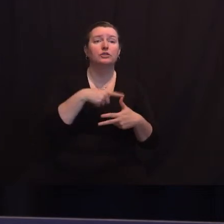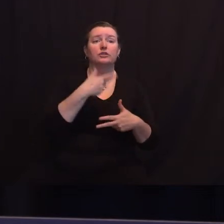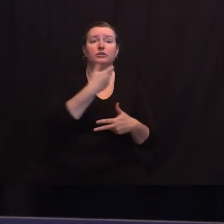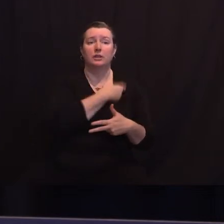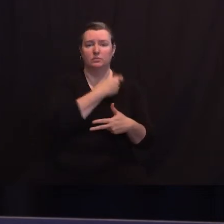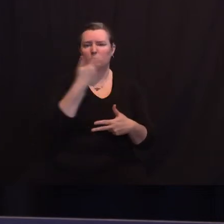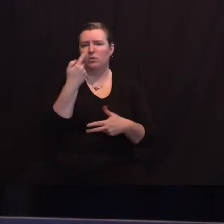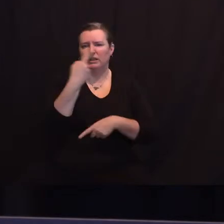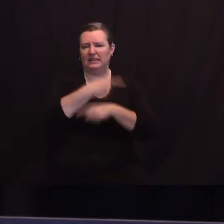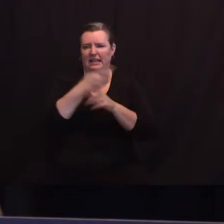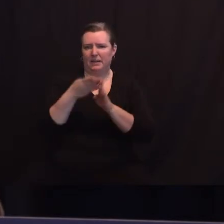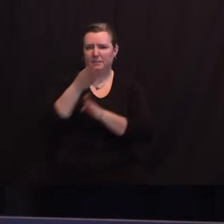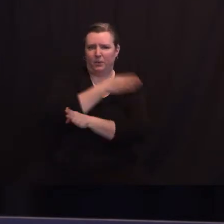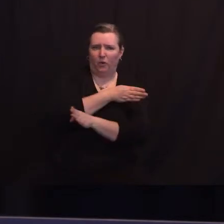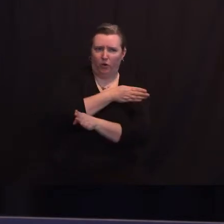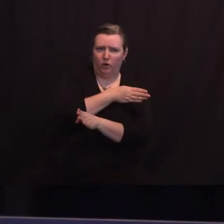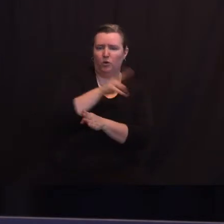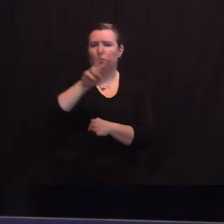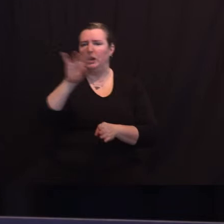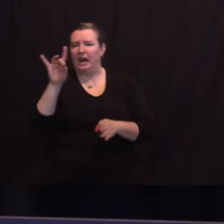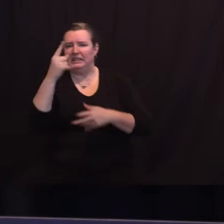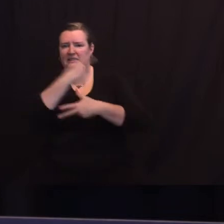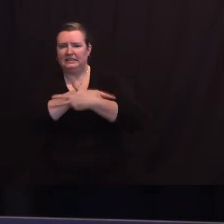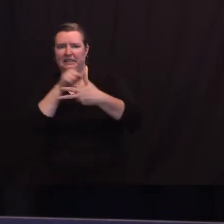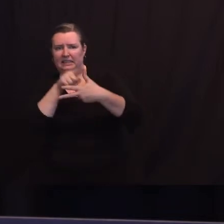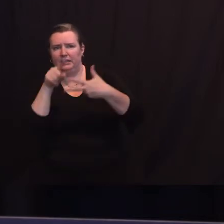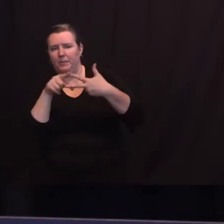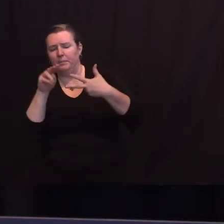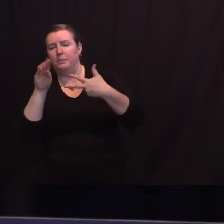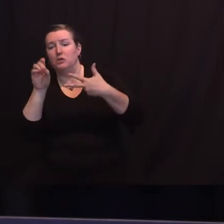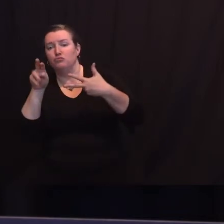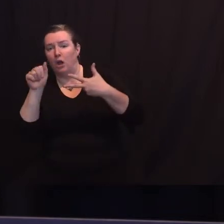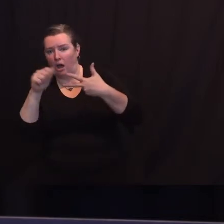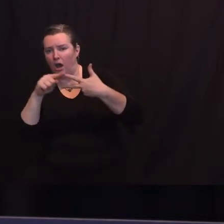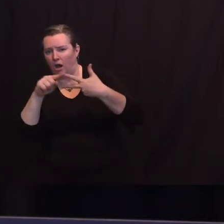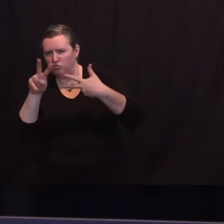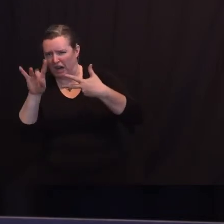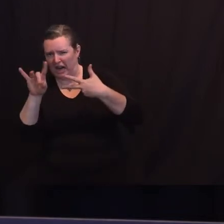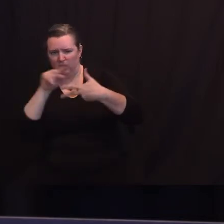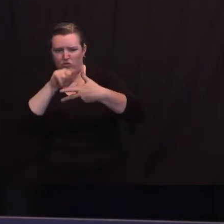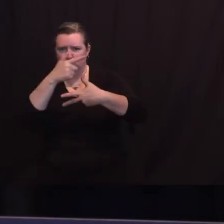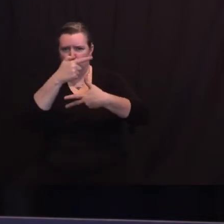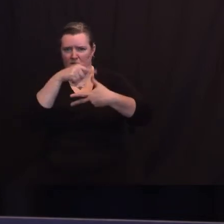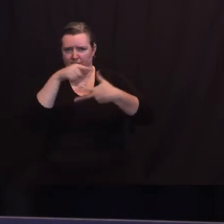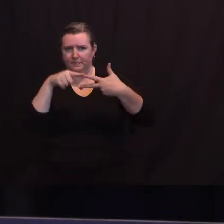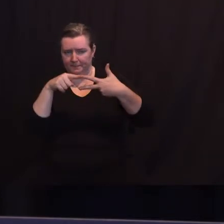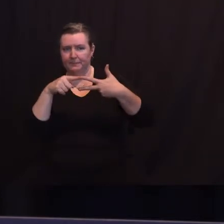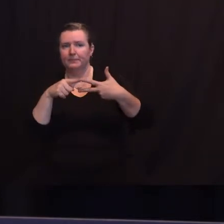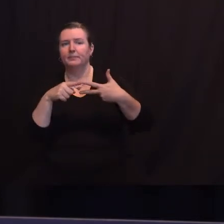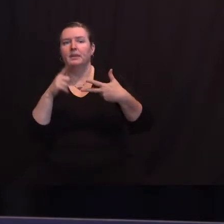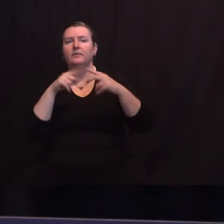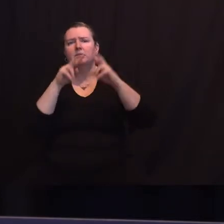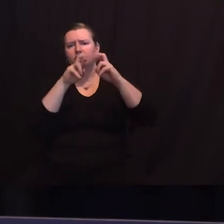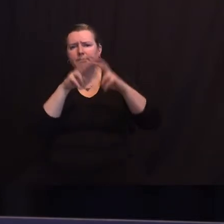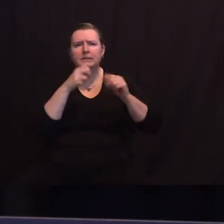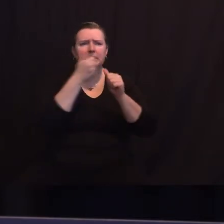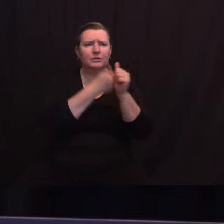Moderna. Then we look at every point of dispensing, of which now we have over